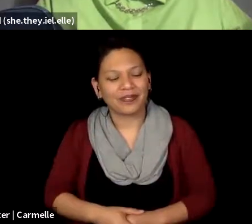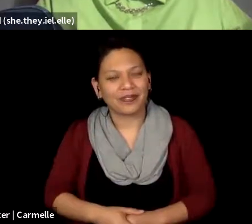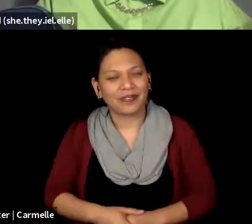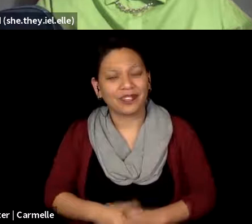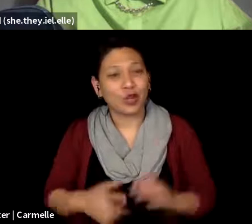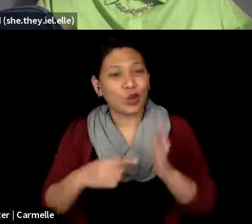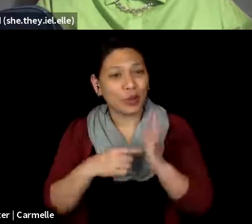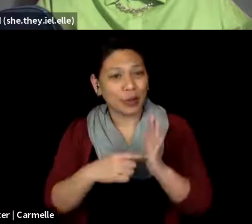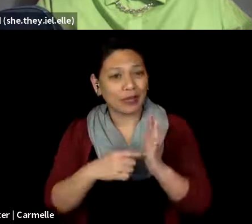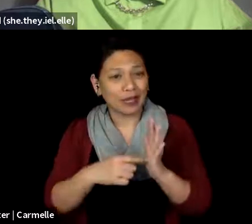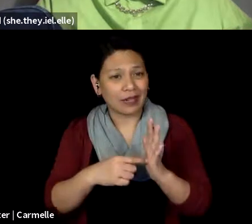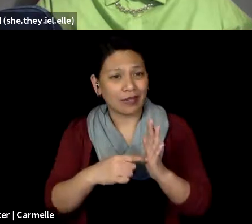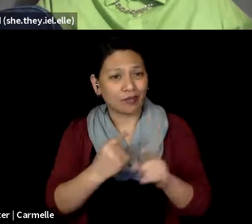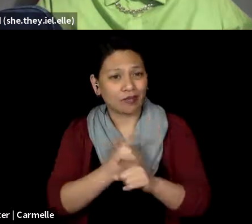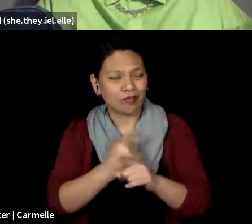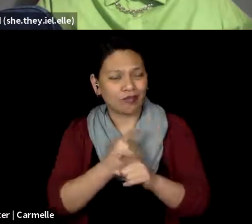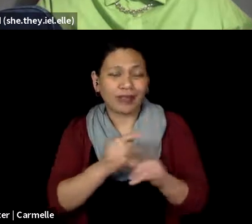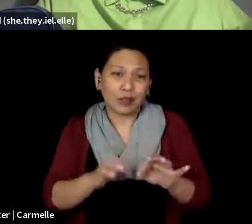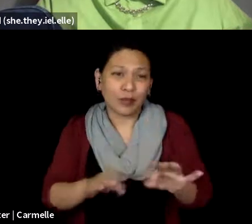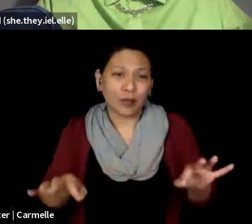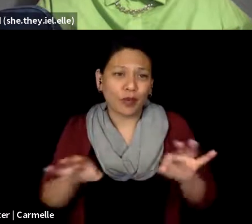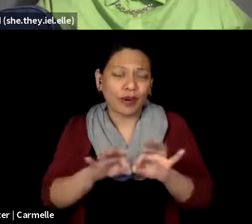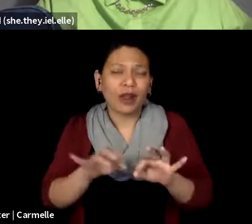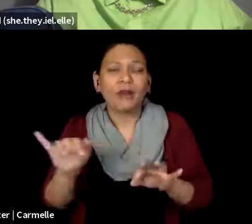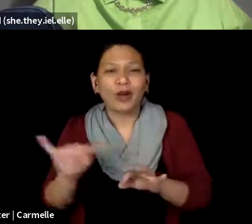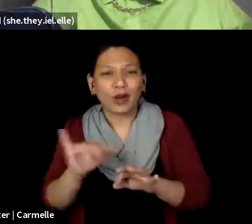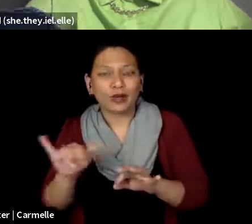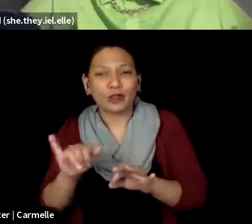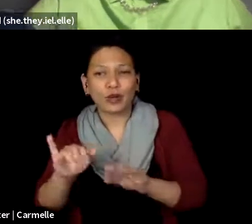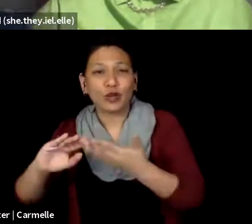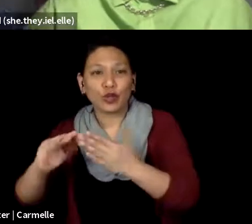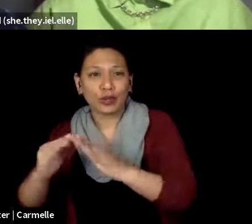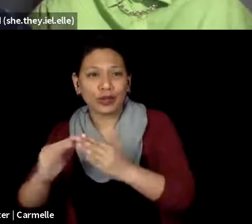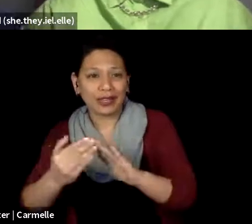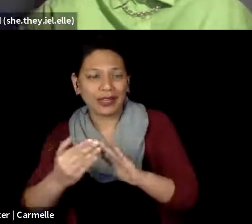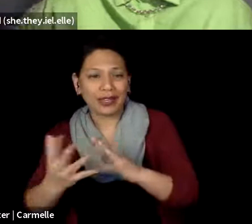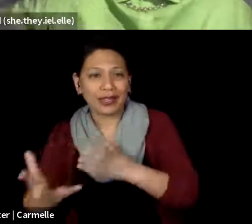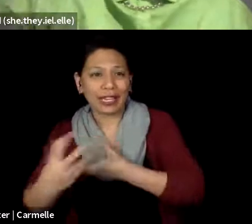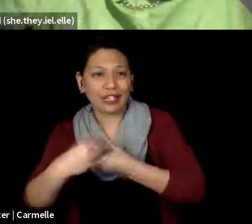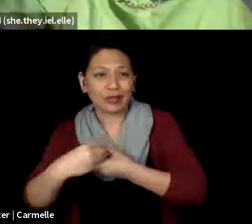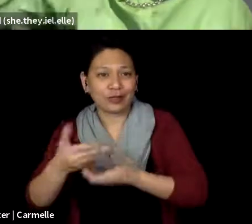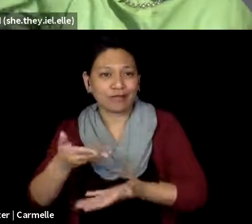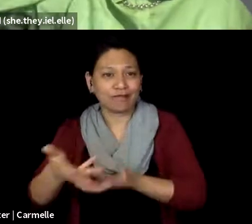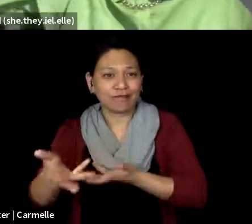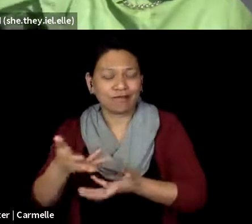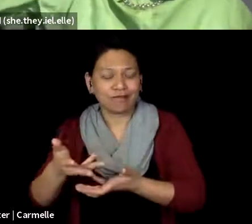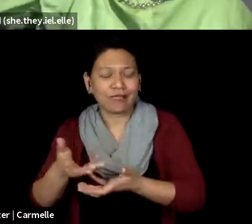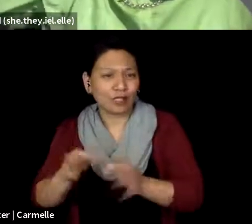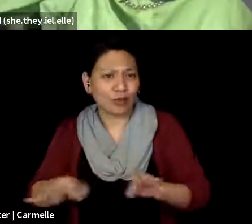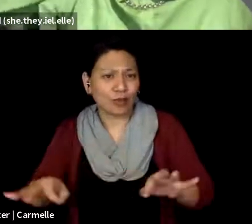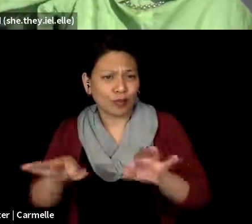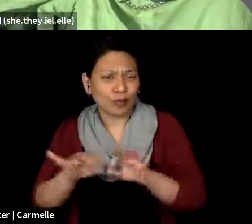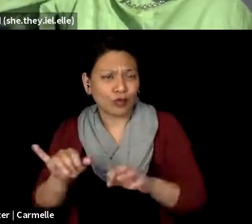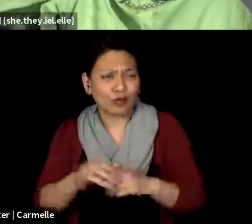representation is really important. I think that community engagement is also another aspect of it. There are institutions that have,